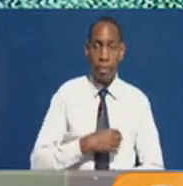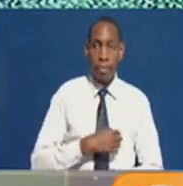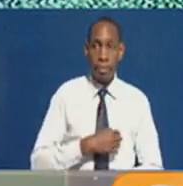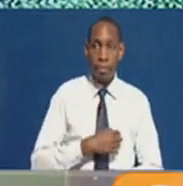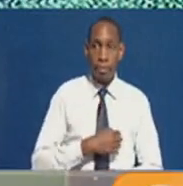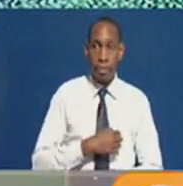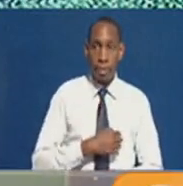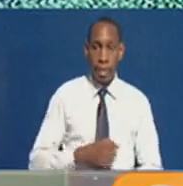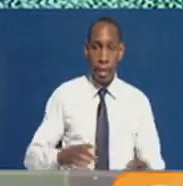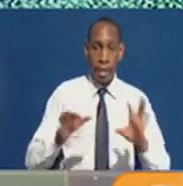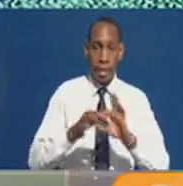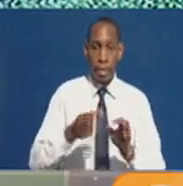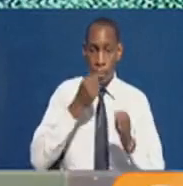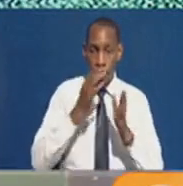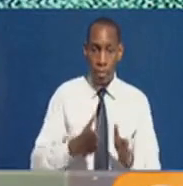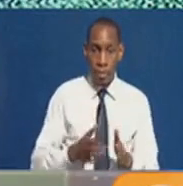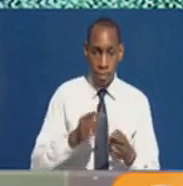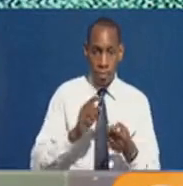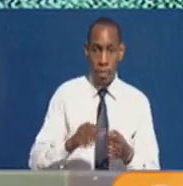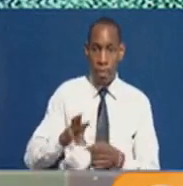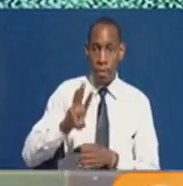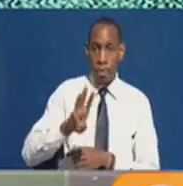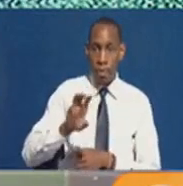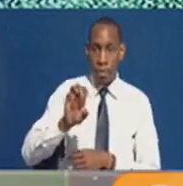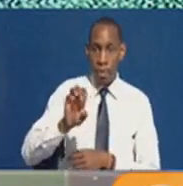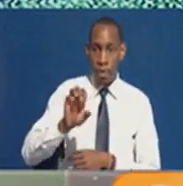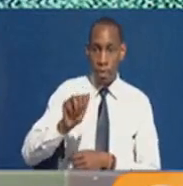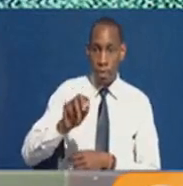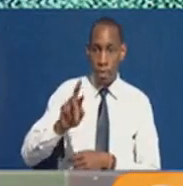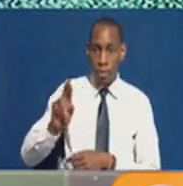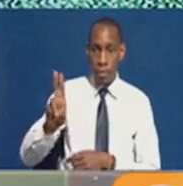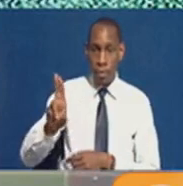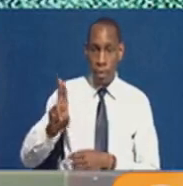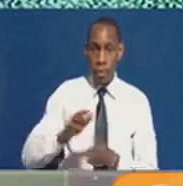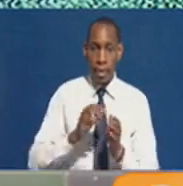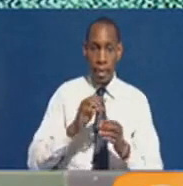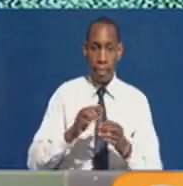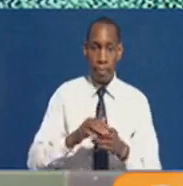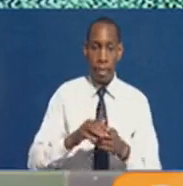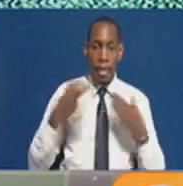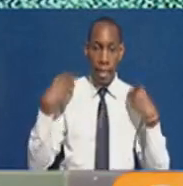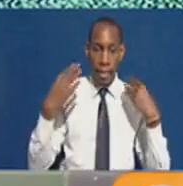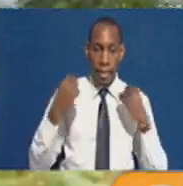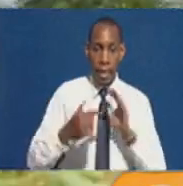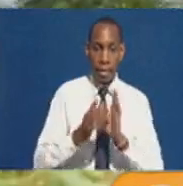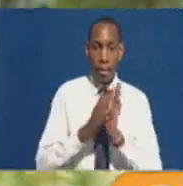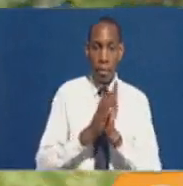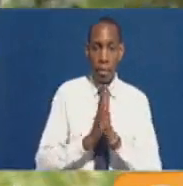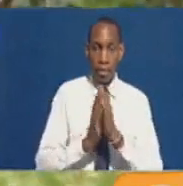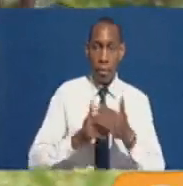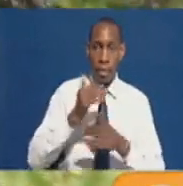Mahmoud joined referee Waweru Kamaku in training and filed the following report.